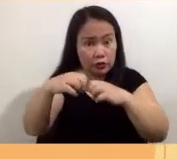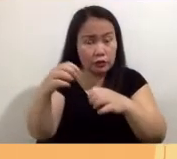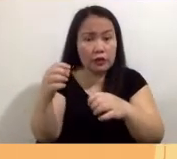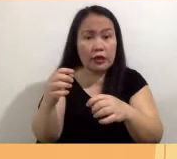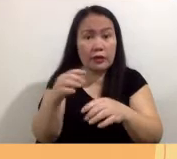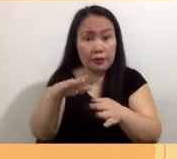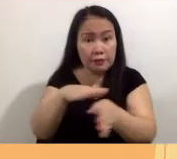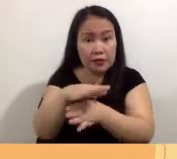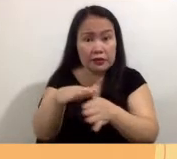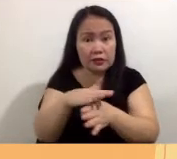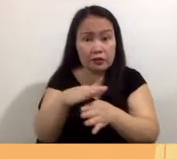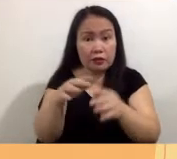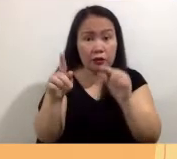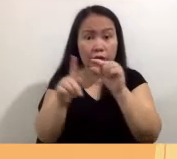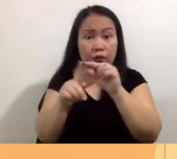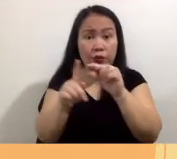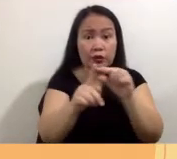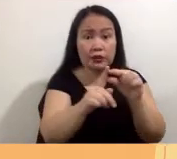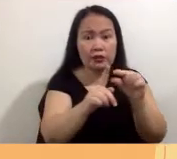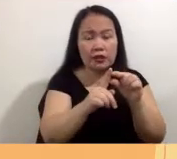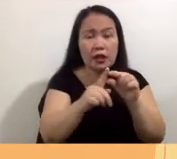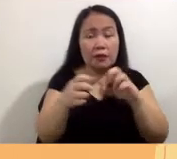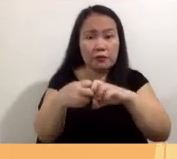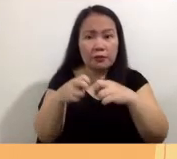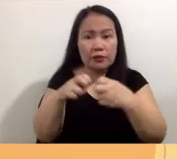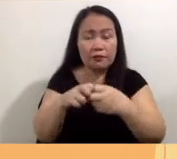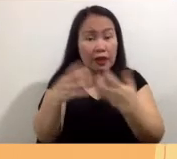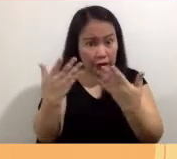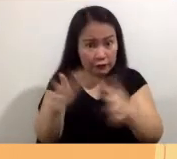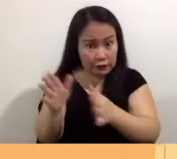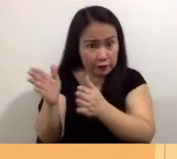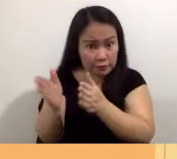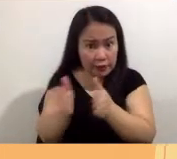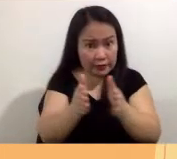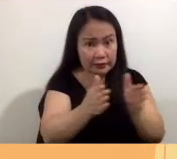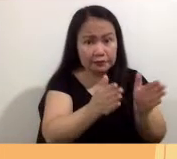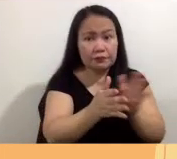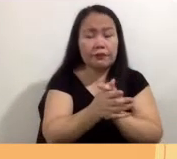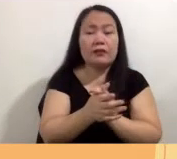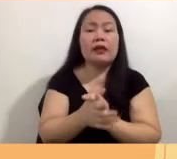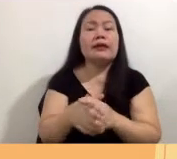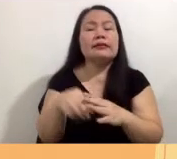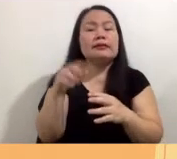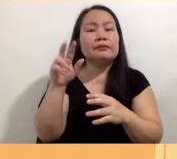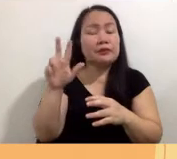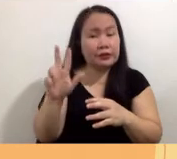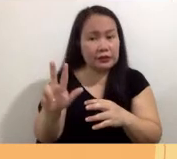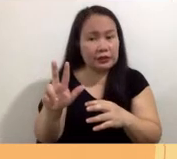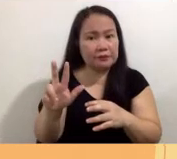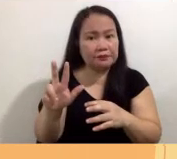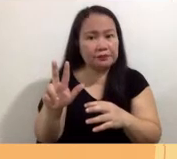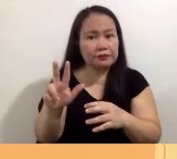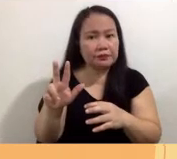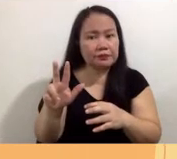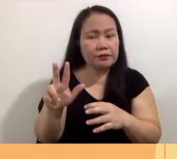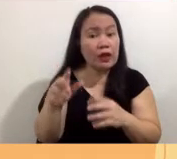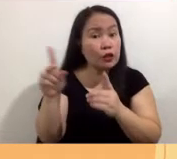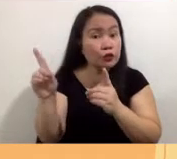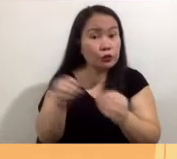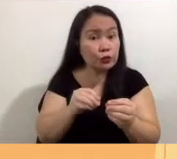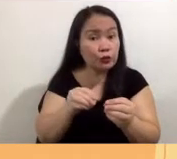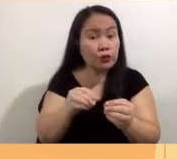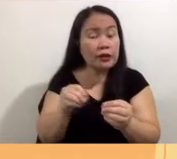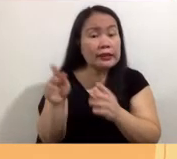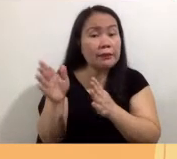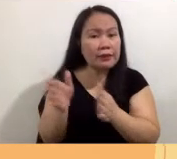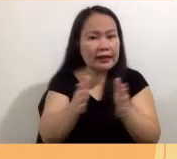problem. And then after planning out or representing the equation, carry out the plan.